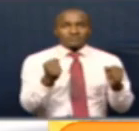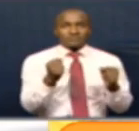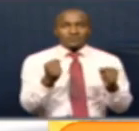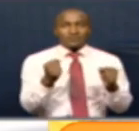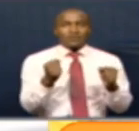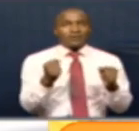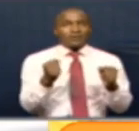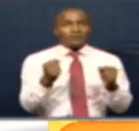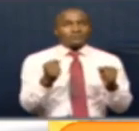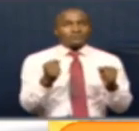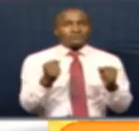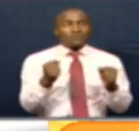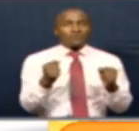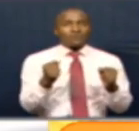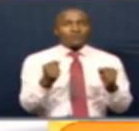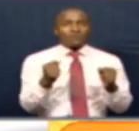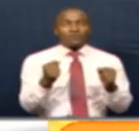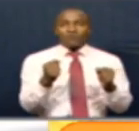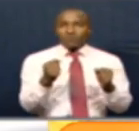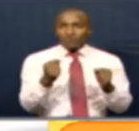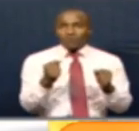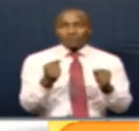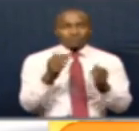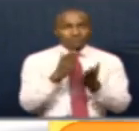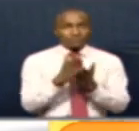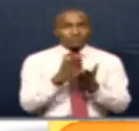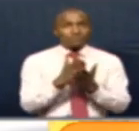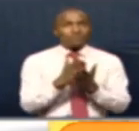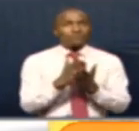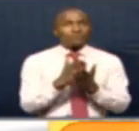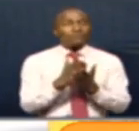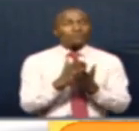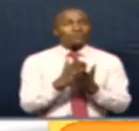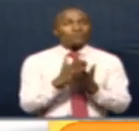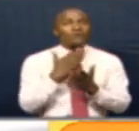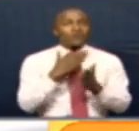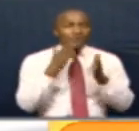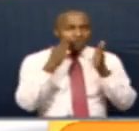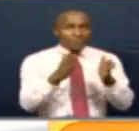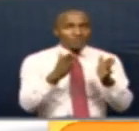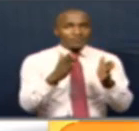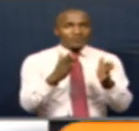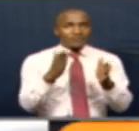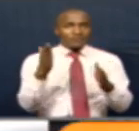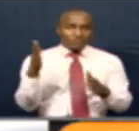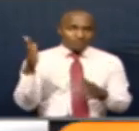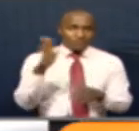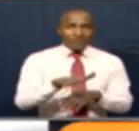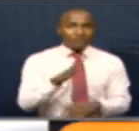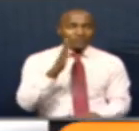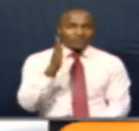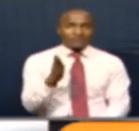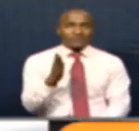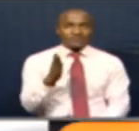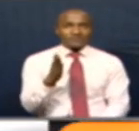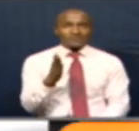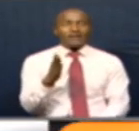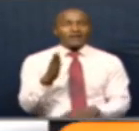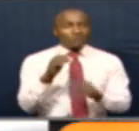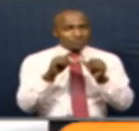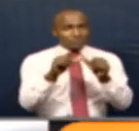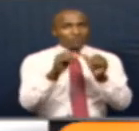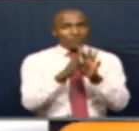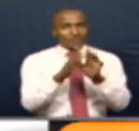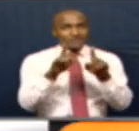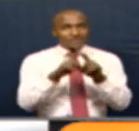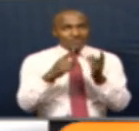other issues. So whilst we are all on air, I want real commitment that you'll be back on the show so that we could continue with this